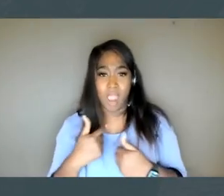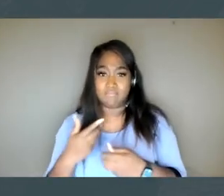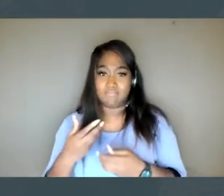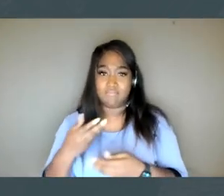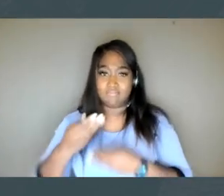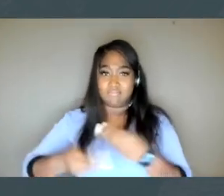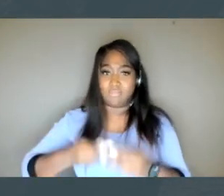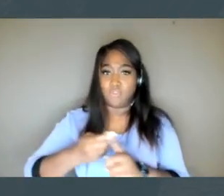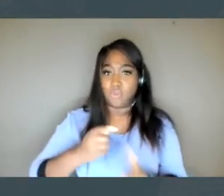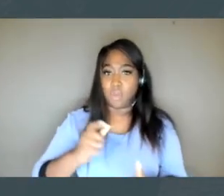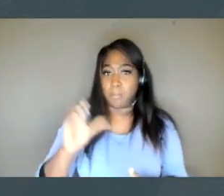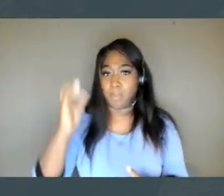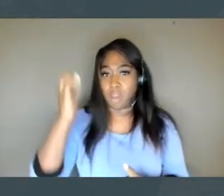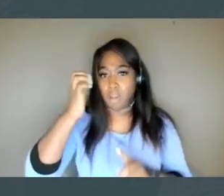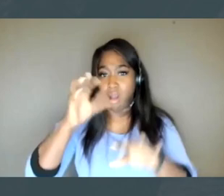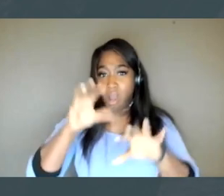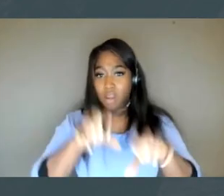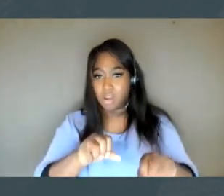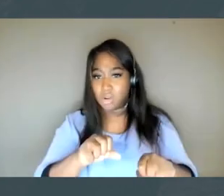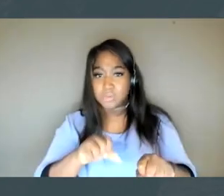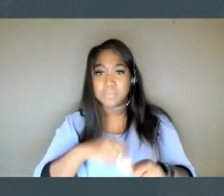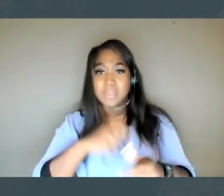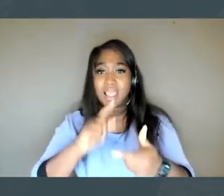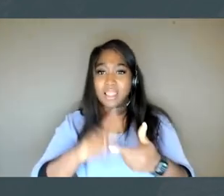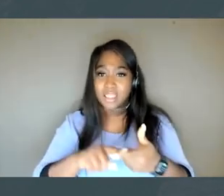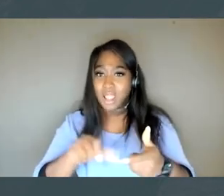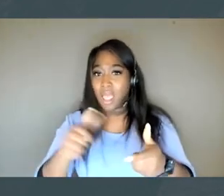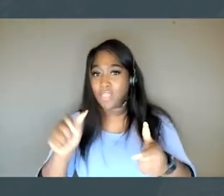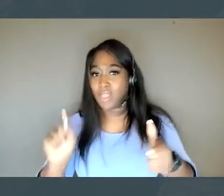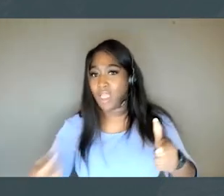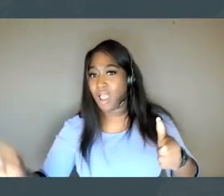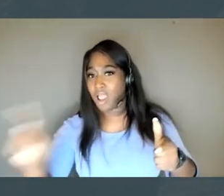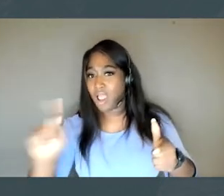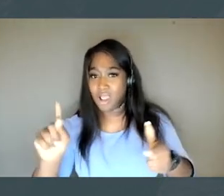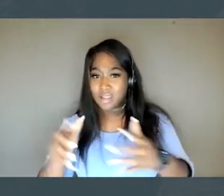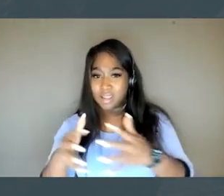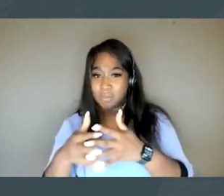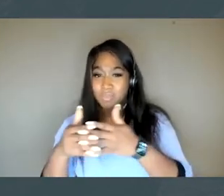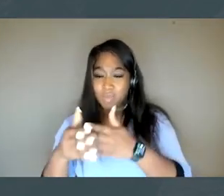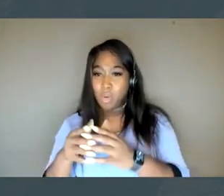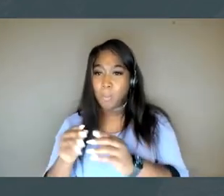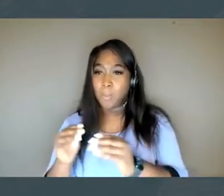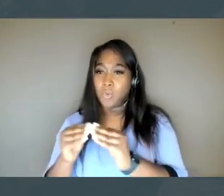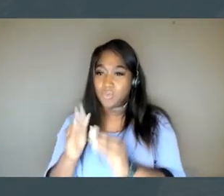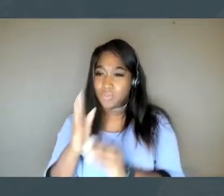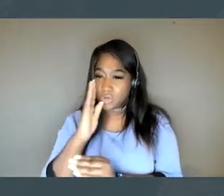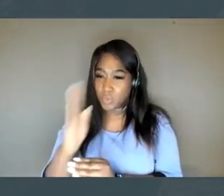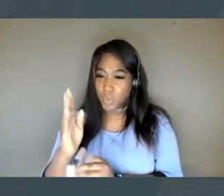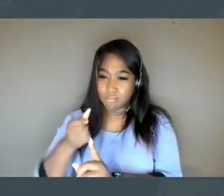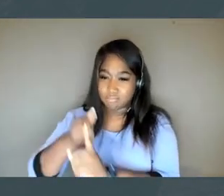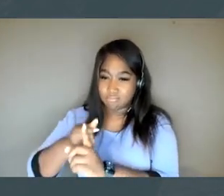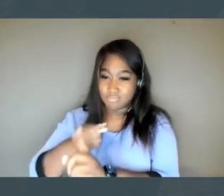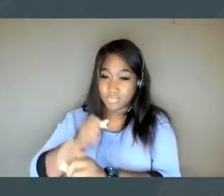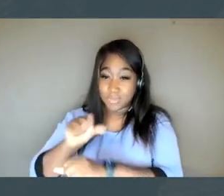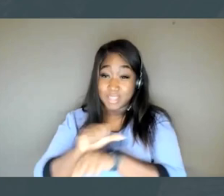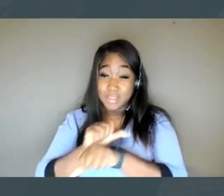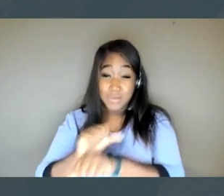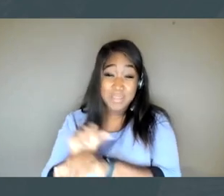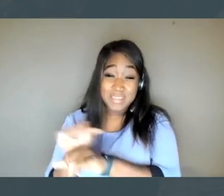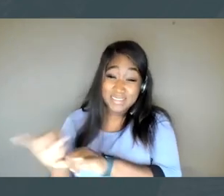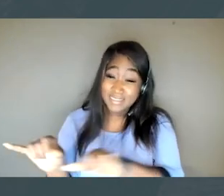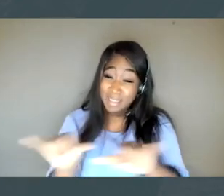scattered in the Americas are a product of more directly slavery. But it's the same story because we're all Black in the